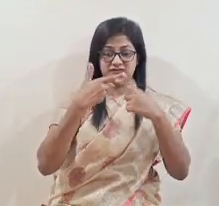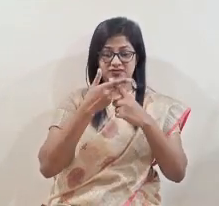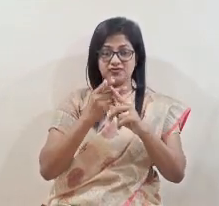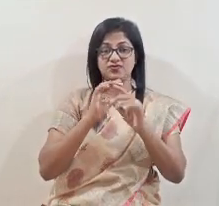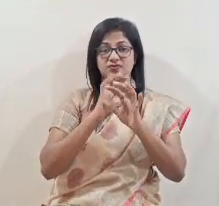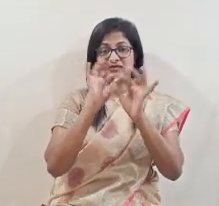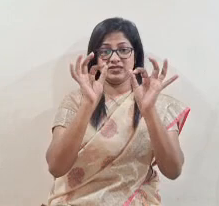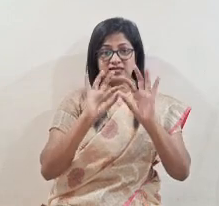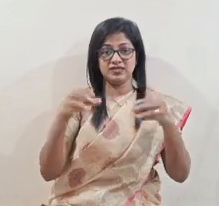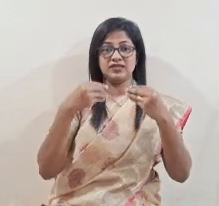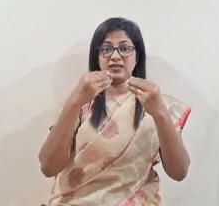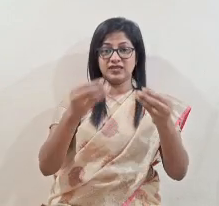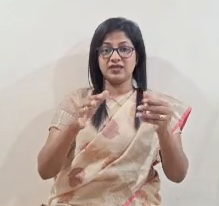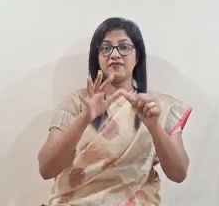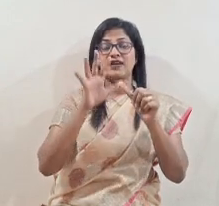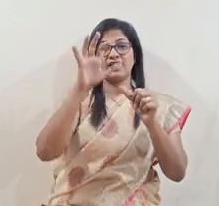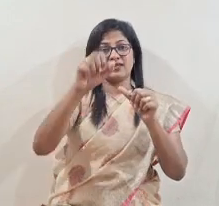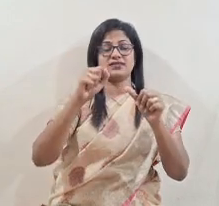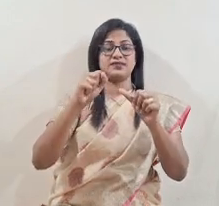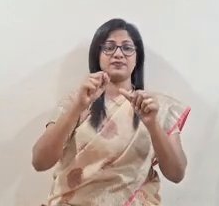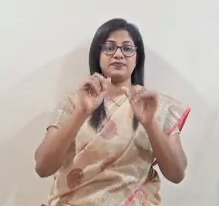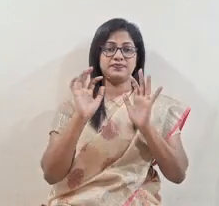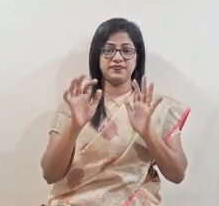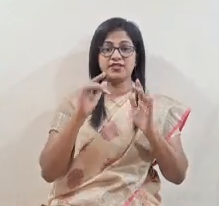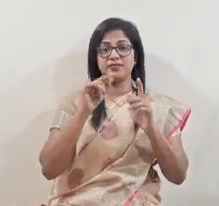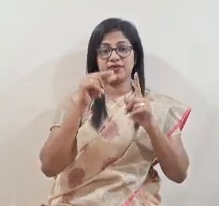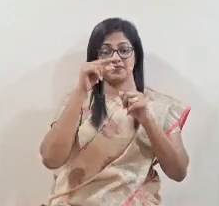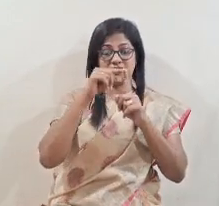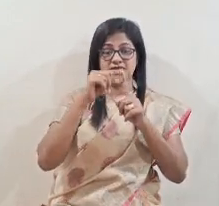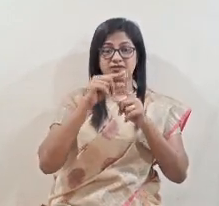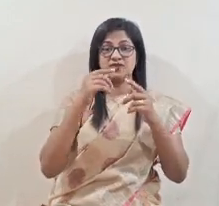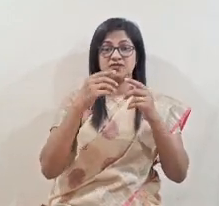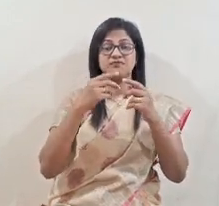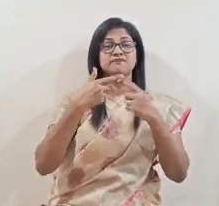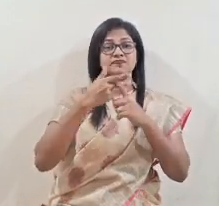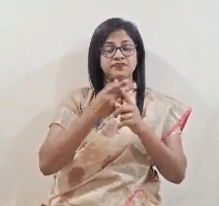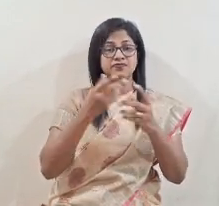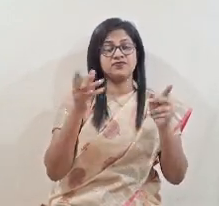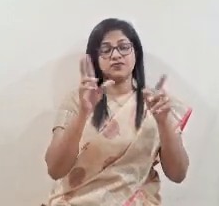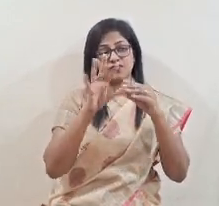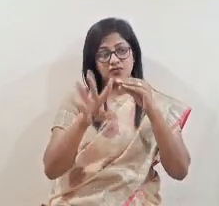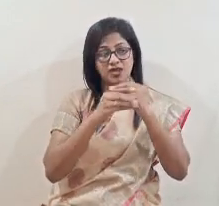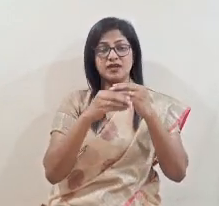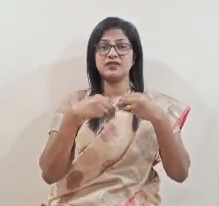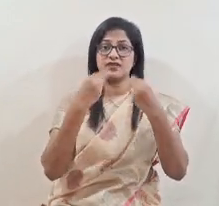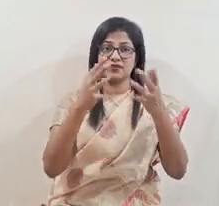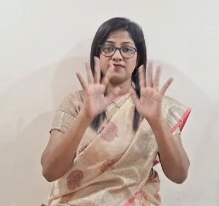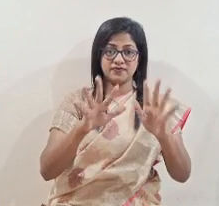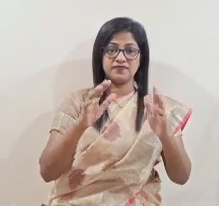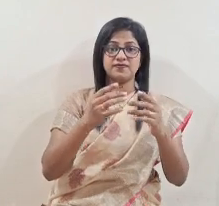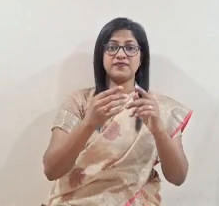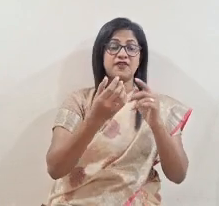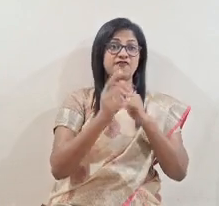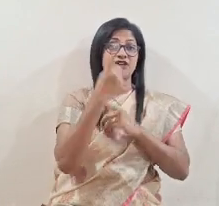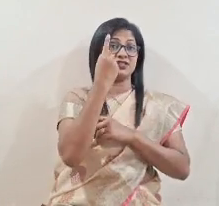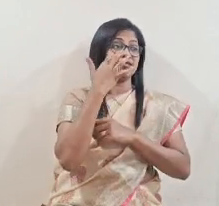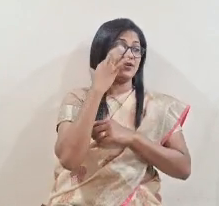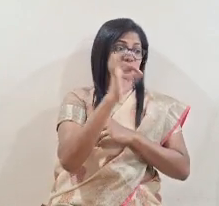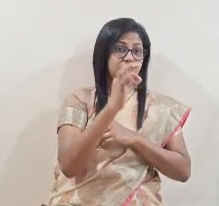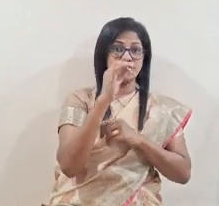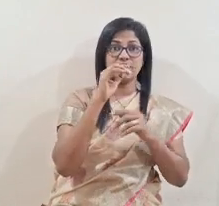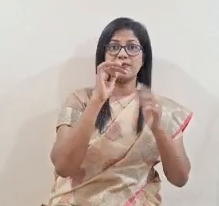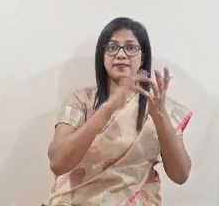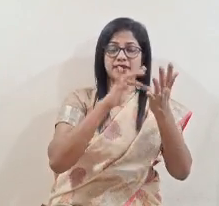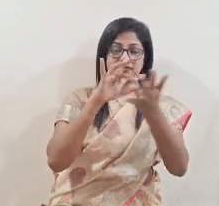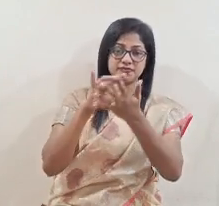combining the density and land use into the standard tool. Furthermore,